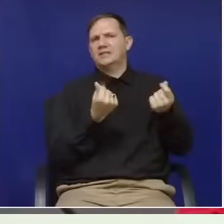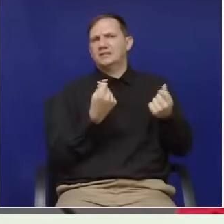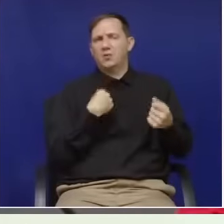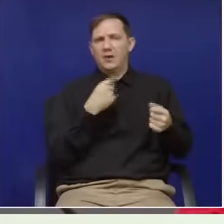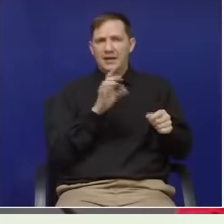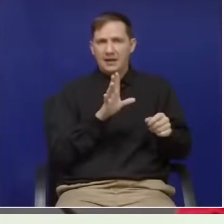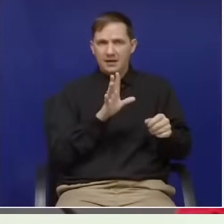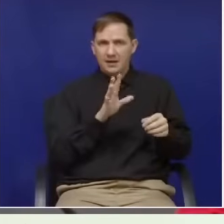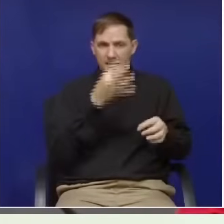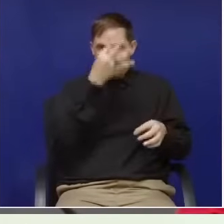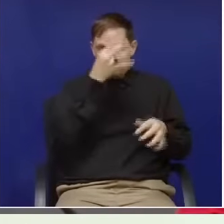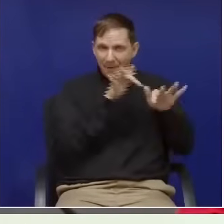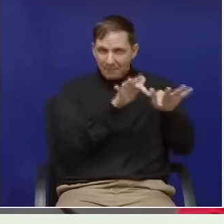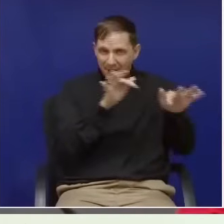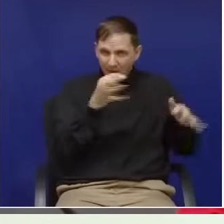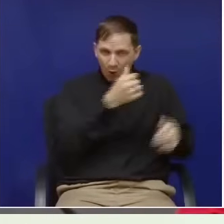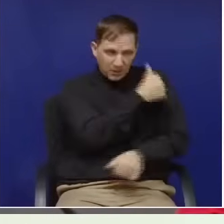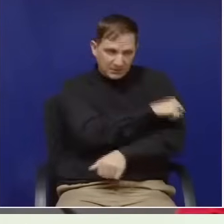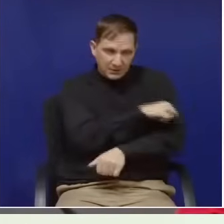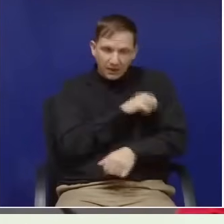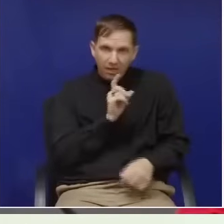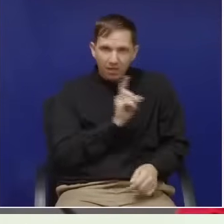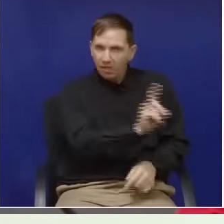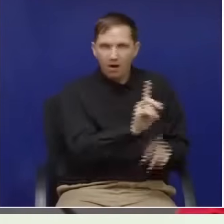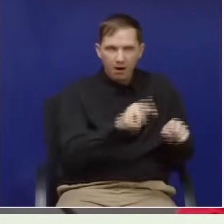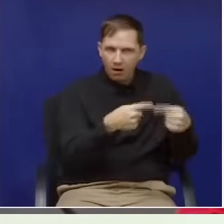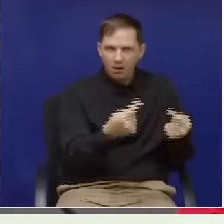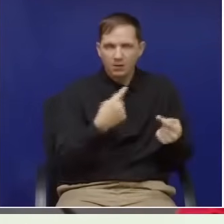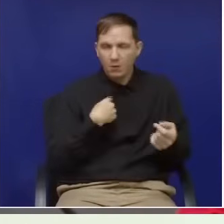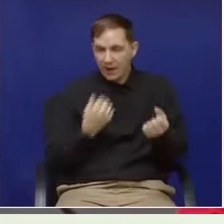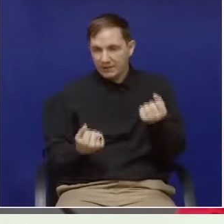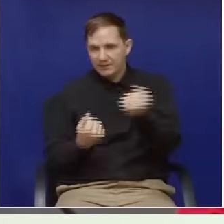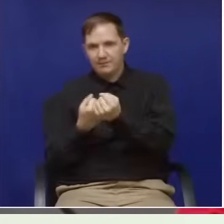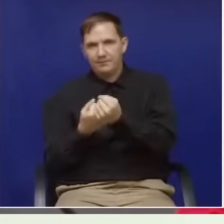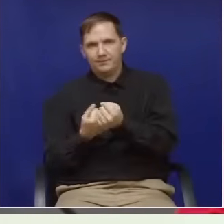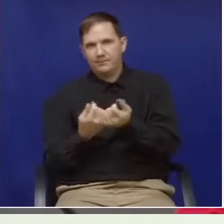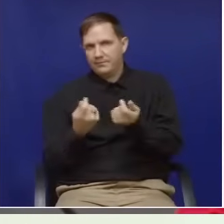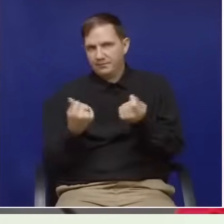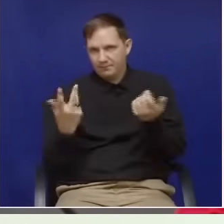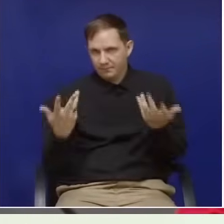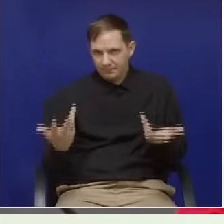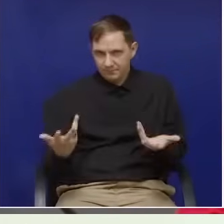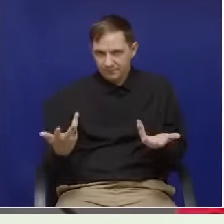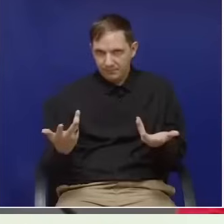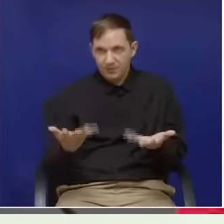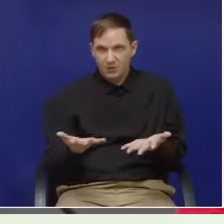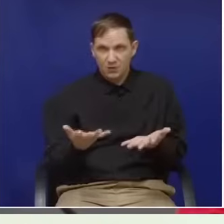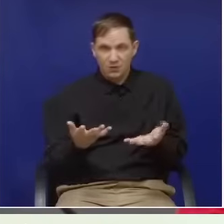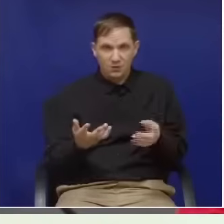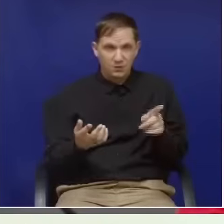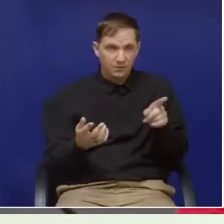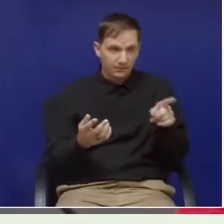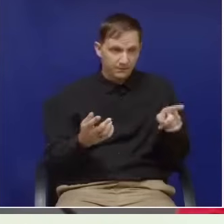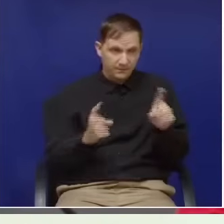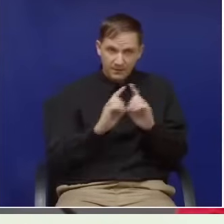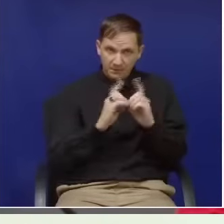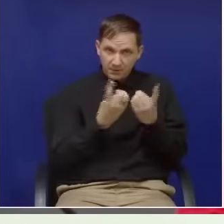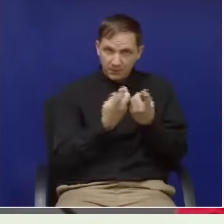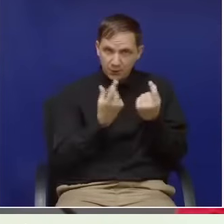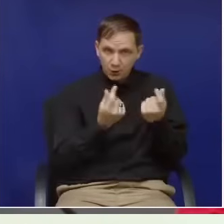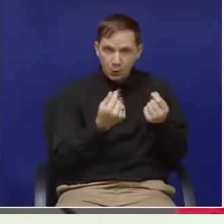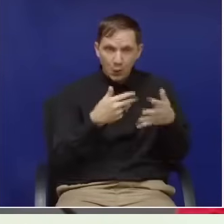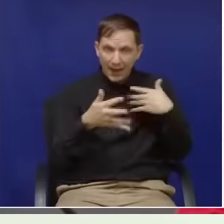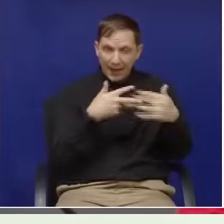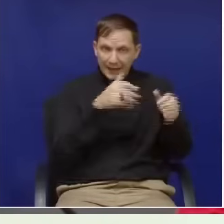public hospitals because affordable medical aid support remains unresolved. Has the department conducted any assessment on